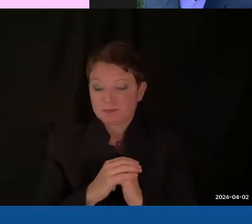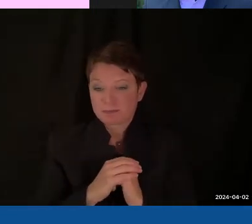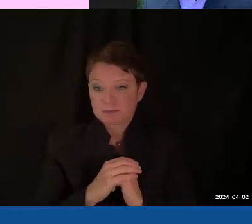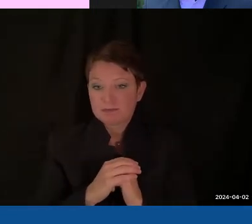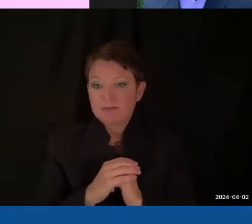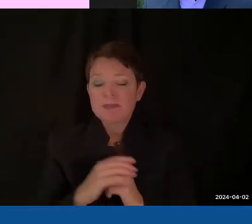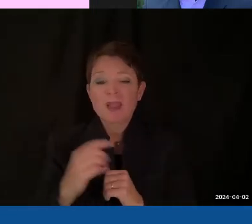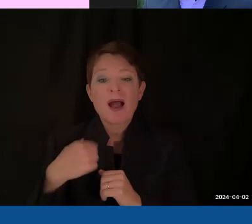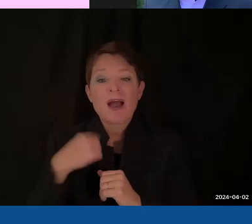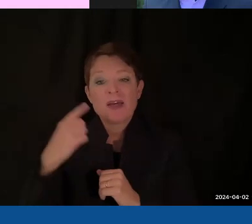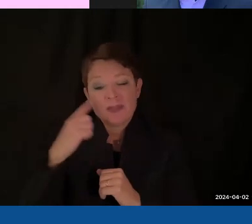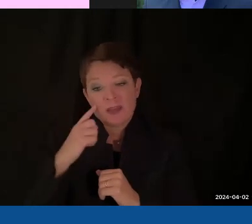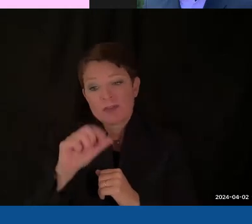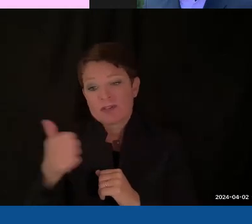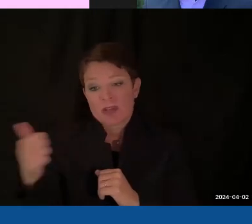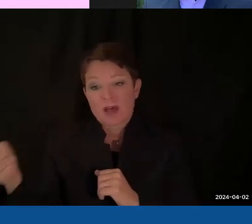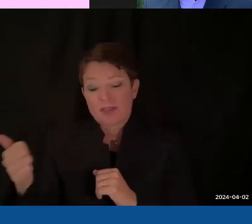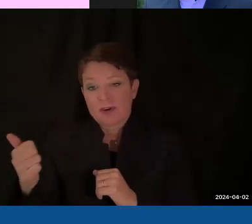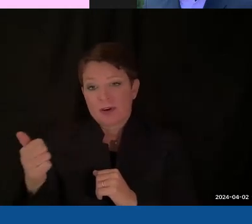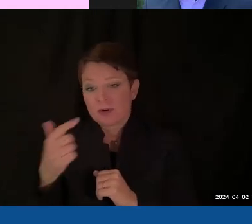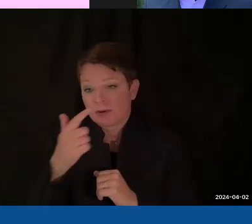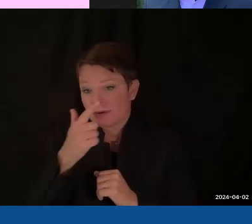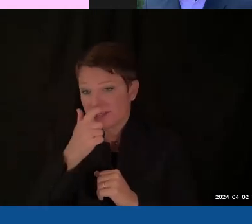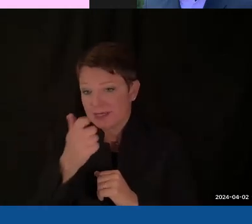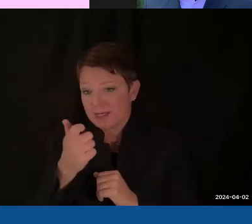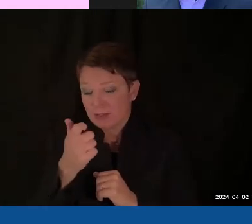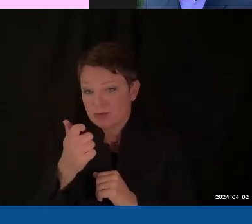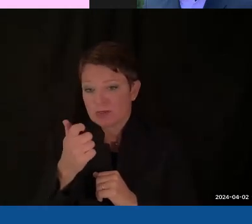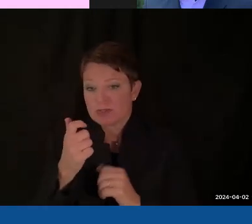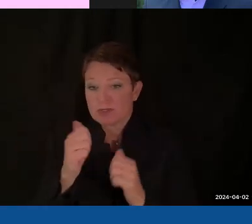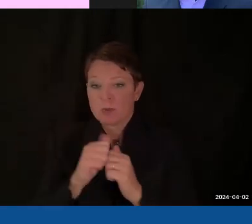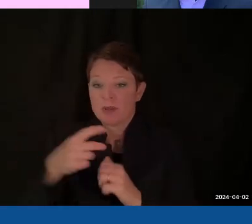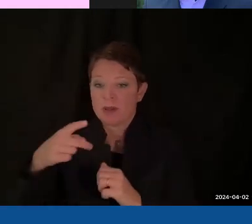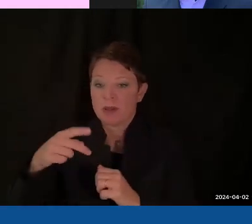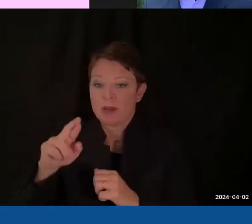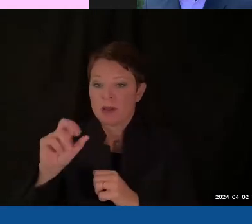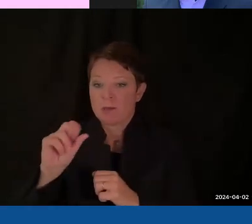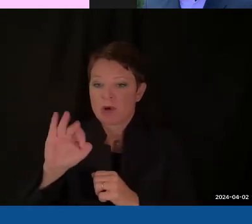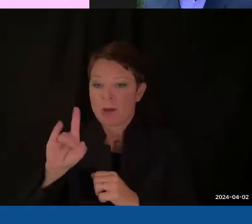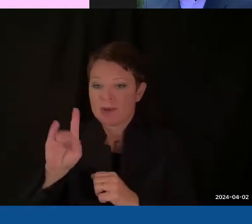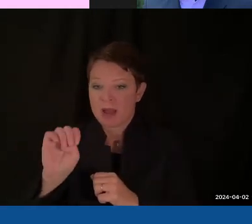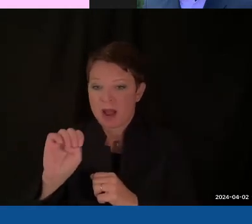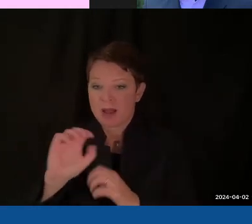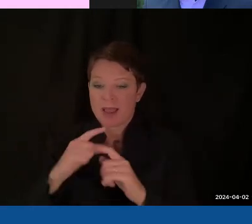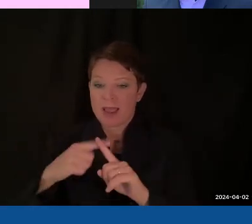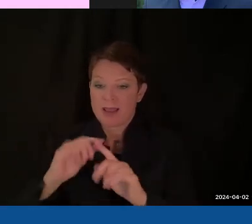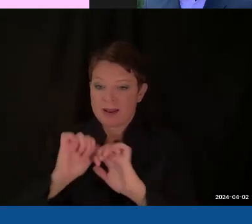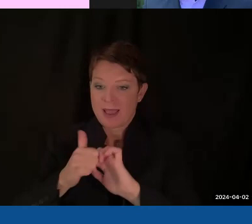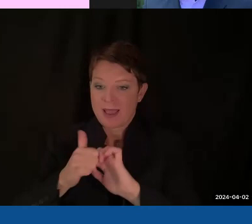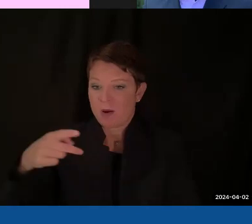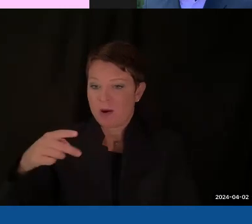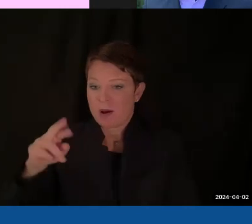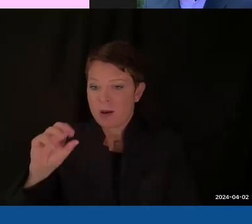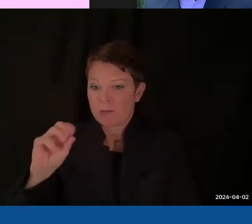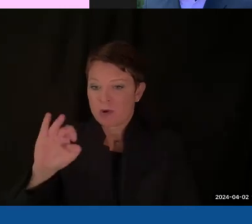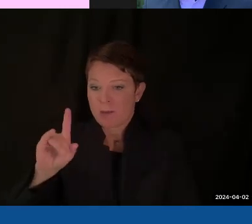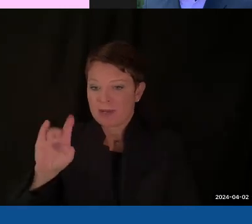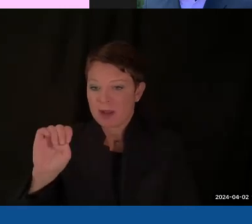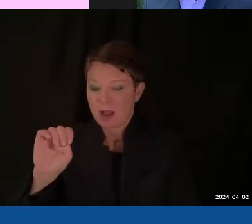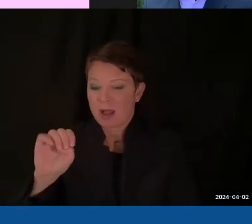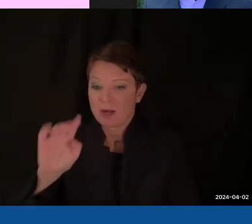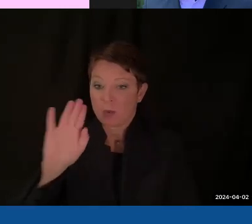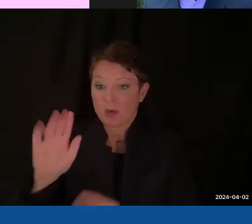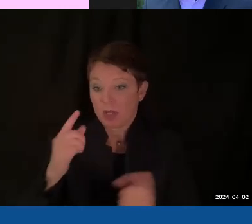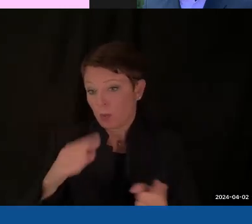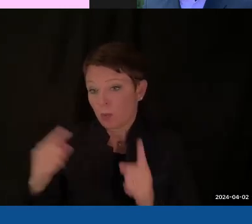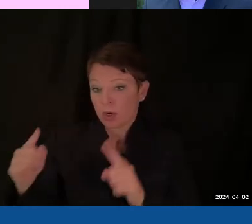I think there are other interests with regard to the promenade and how the promenade might be